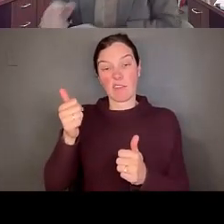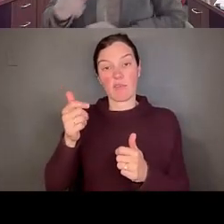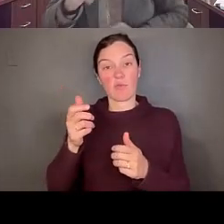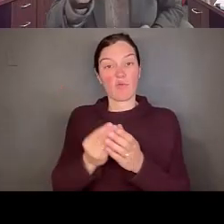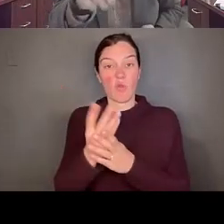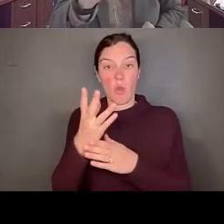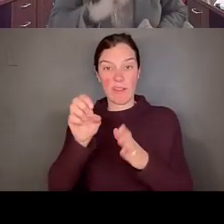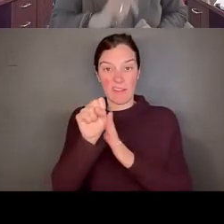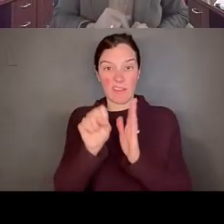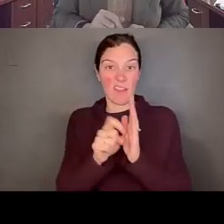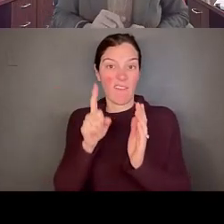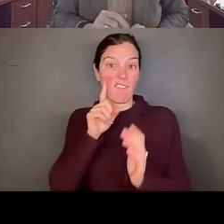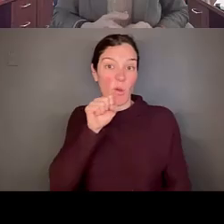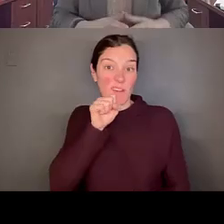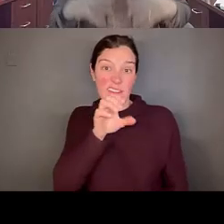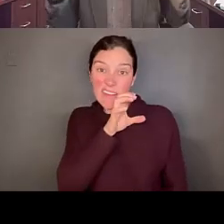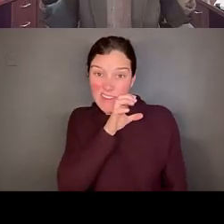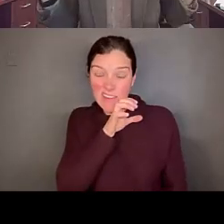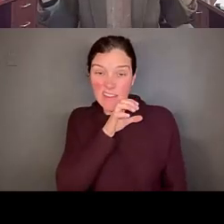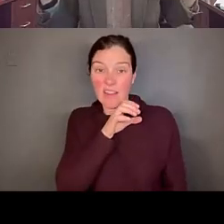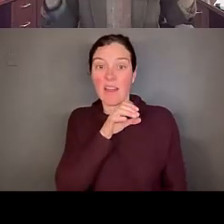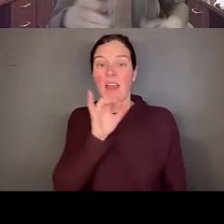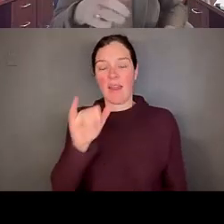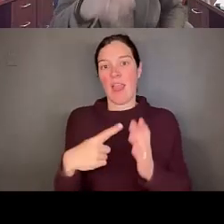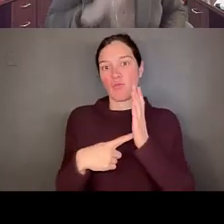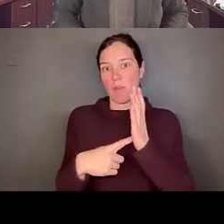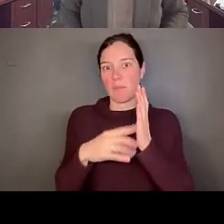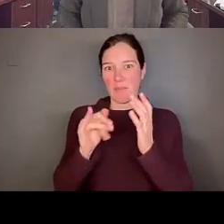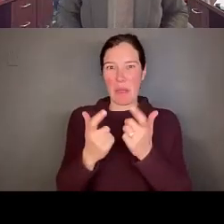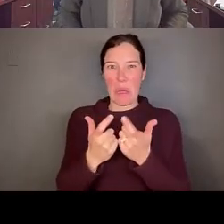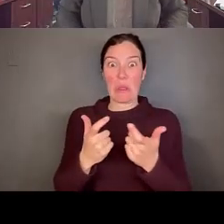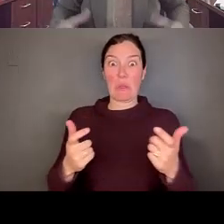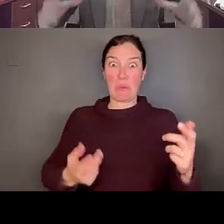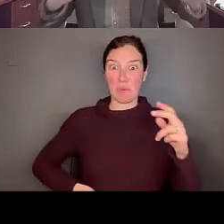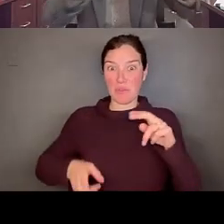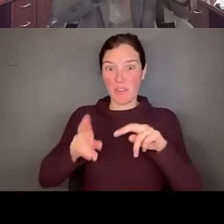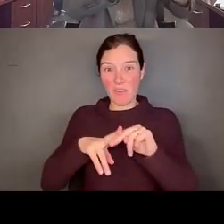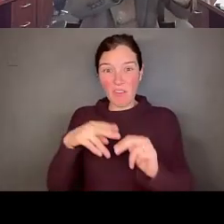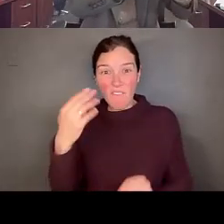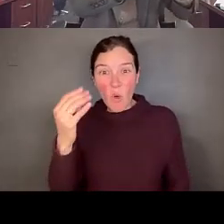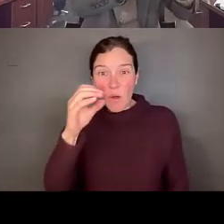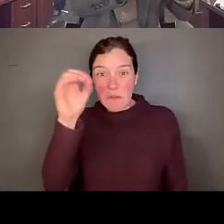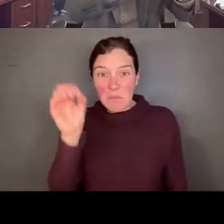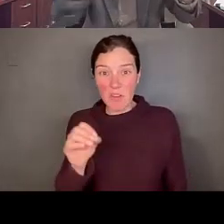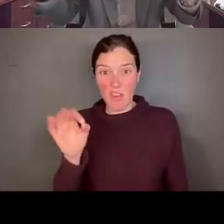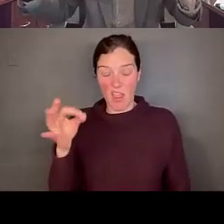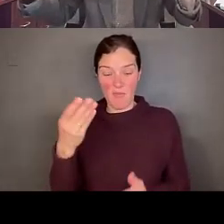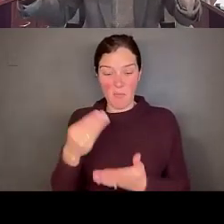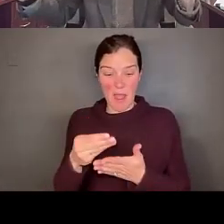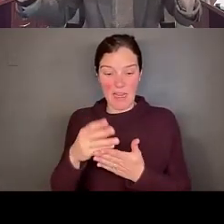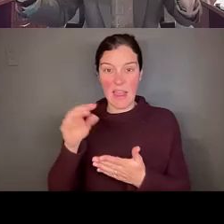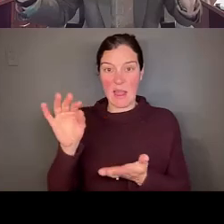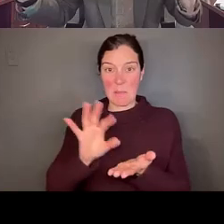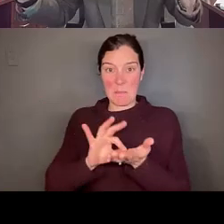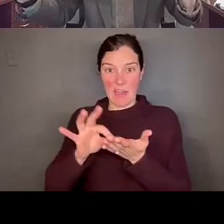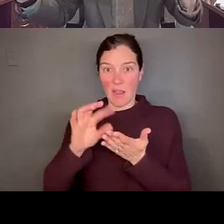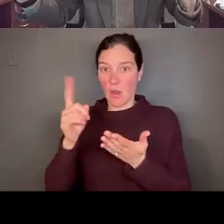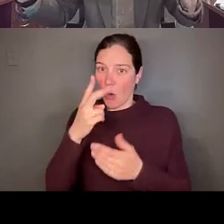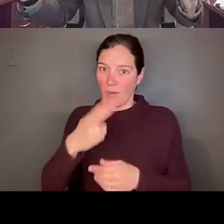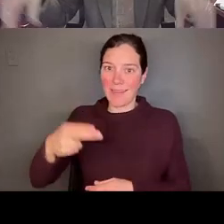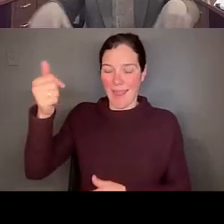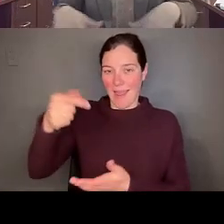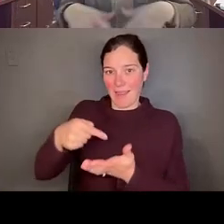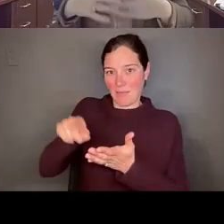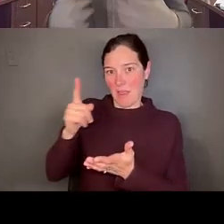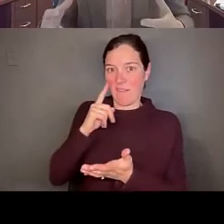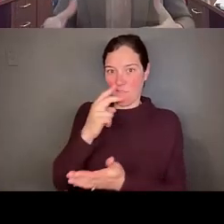65. And that's represented by an enormous increase of 14% of monies. And Medicare is always the highest payer for